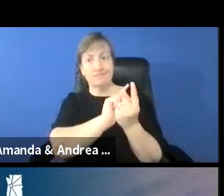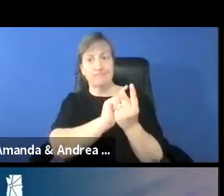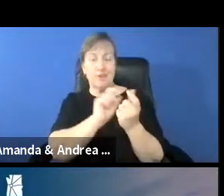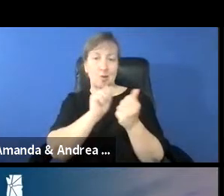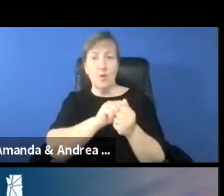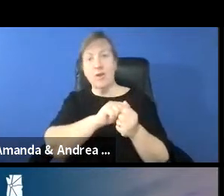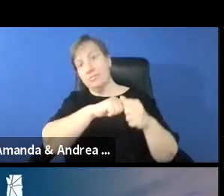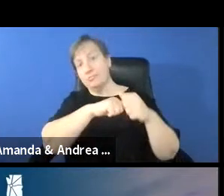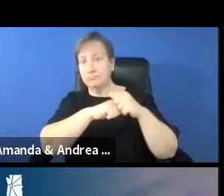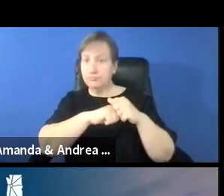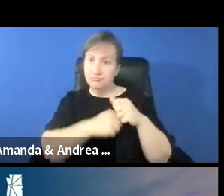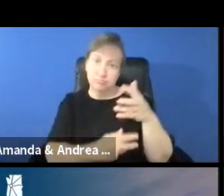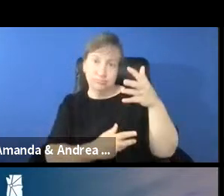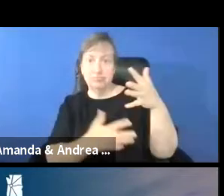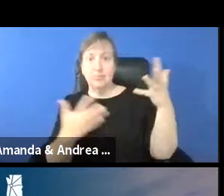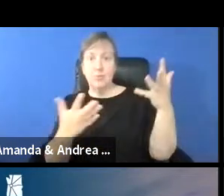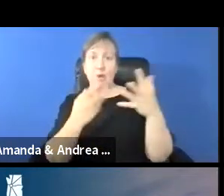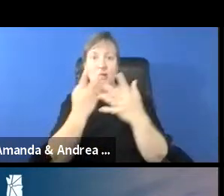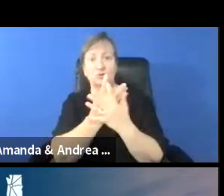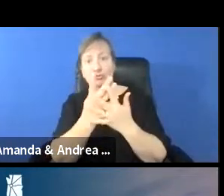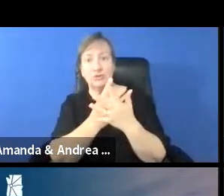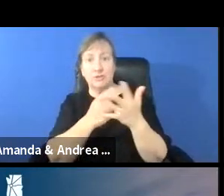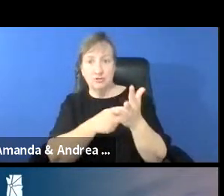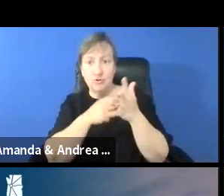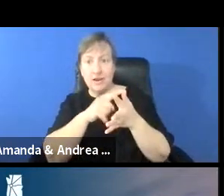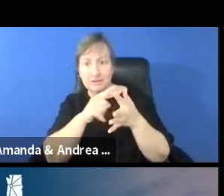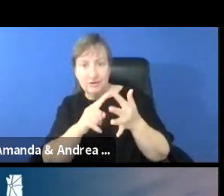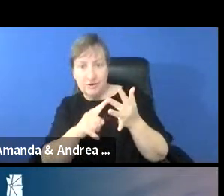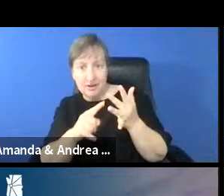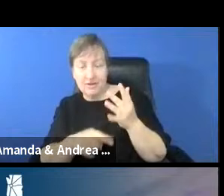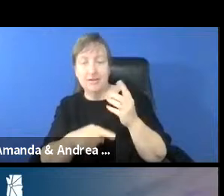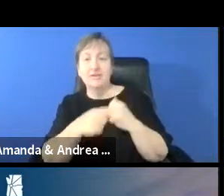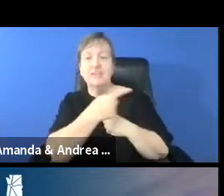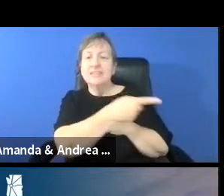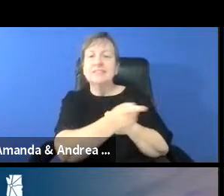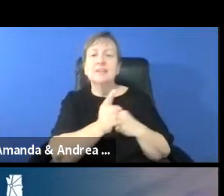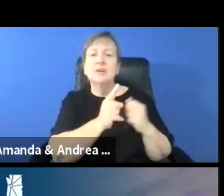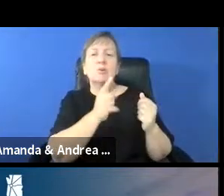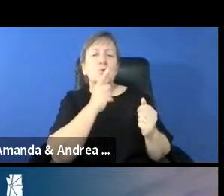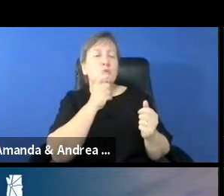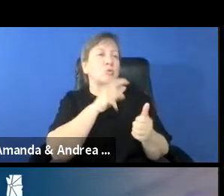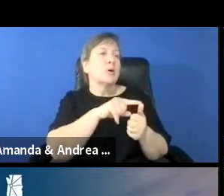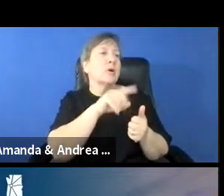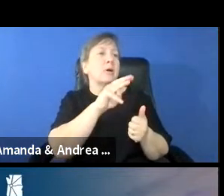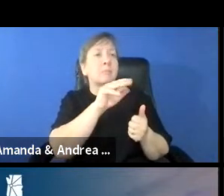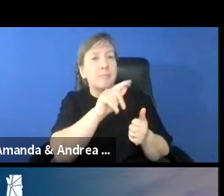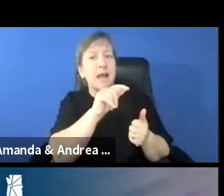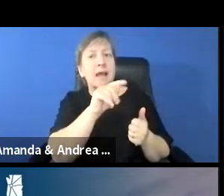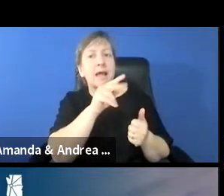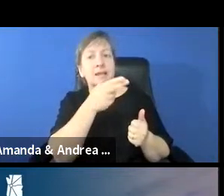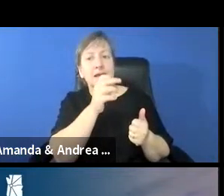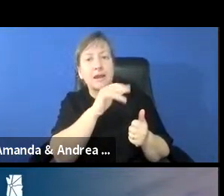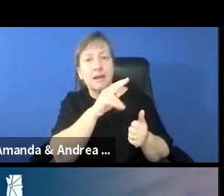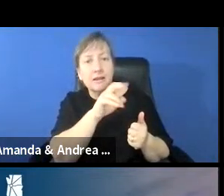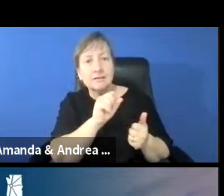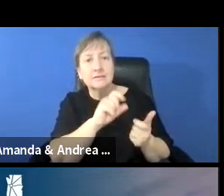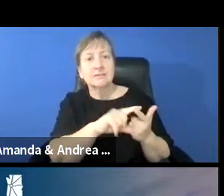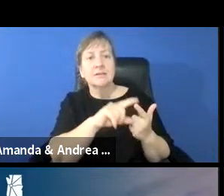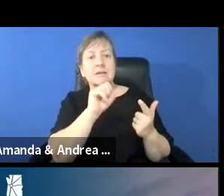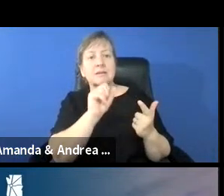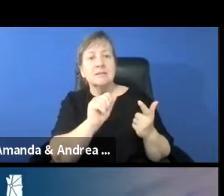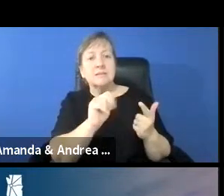all these screening criteria. And by them, I mean Matt Hines,